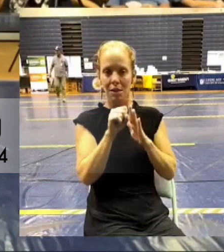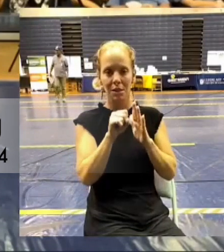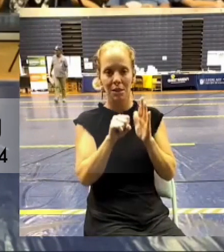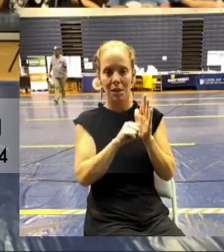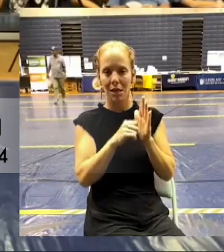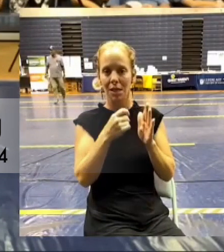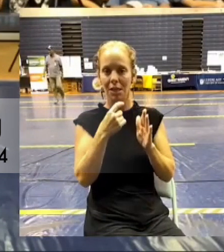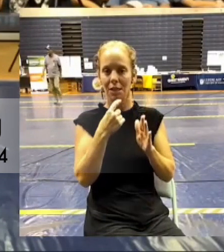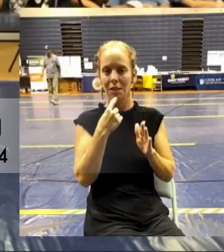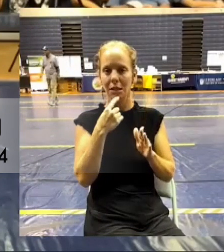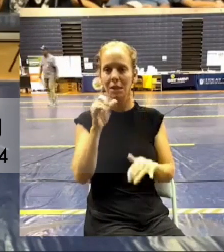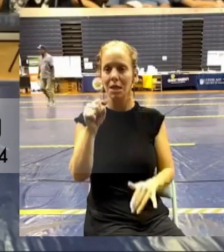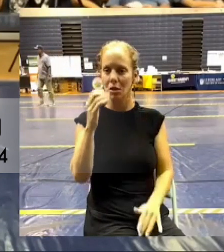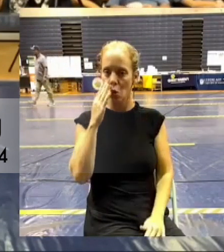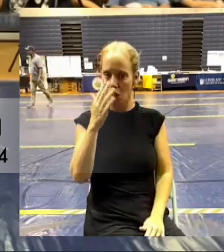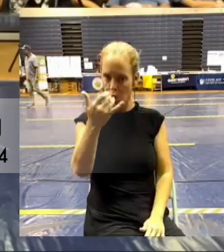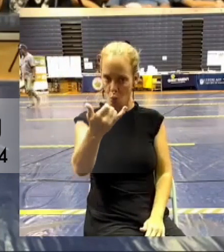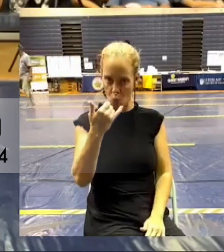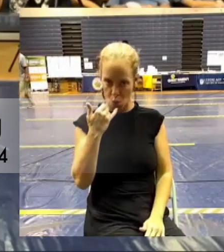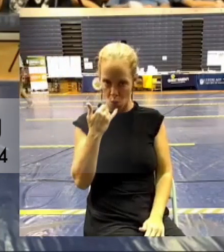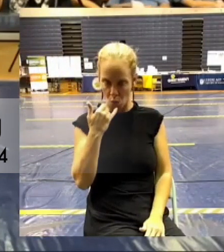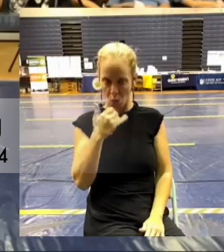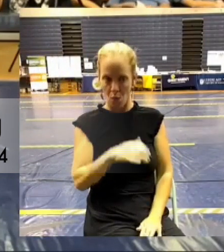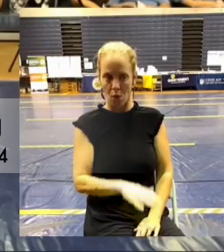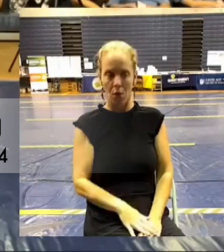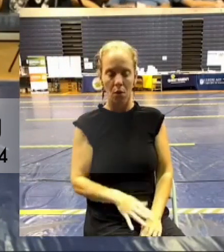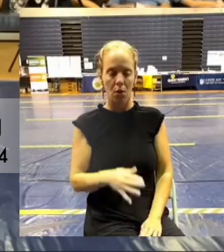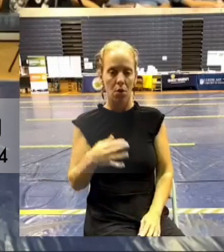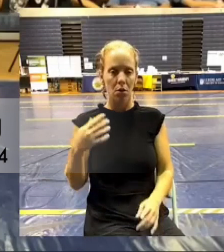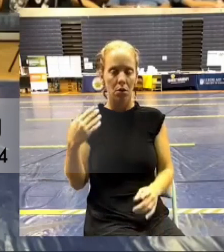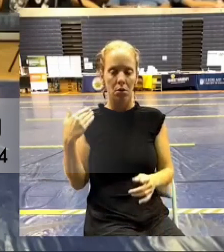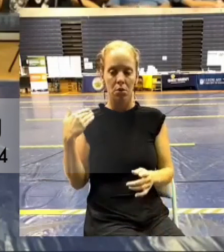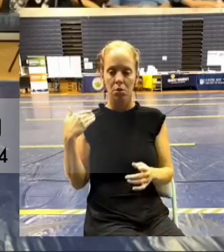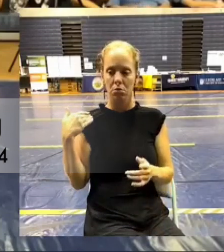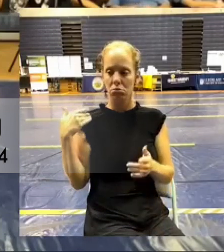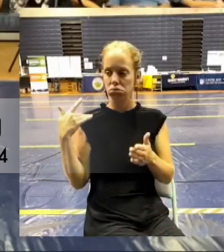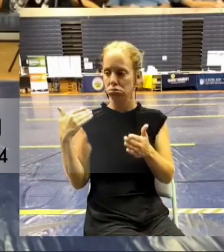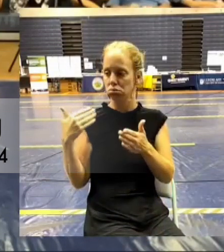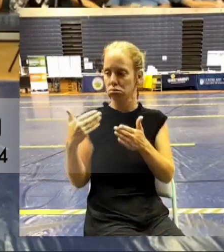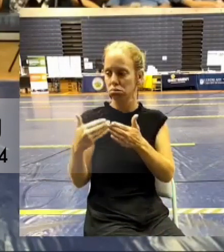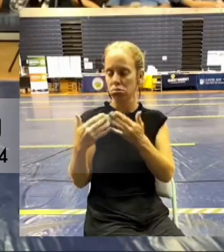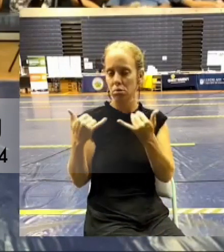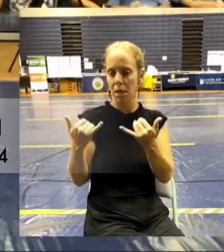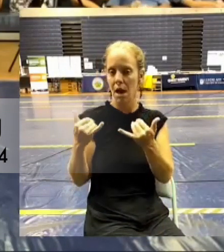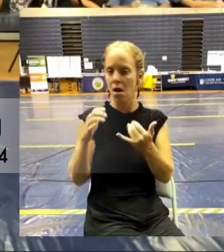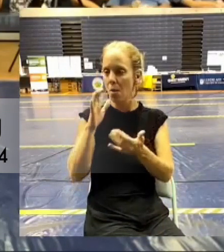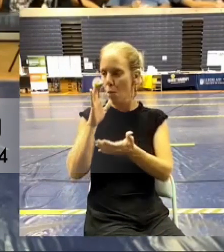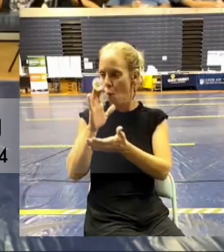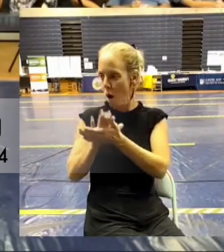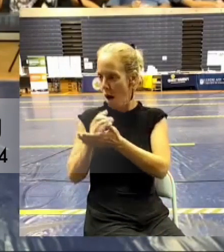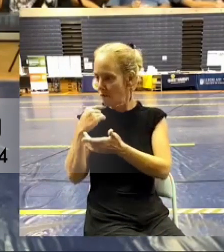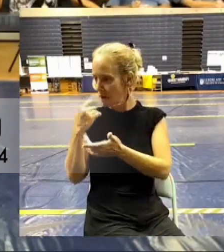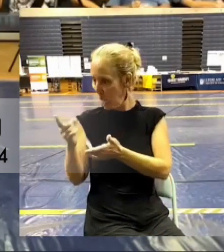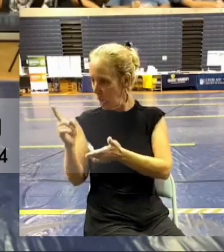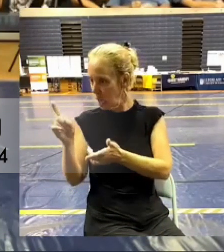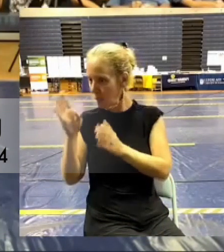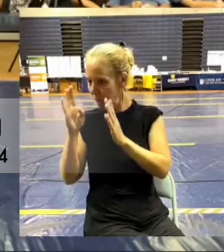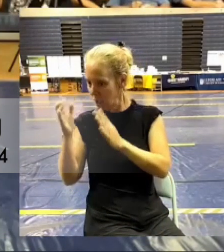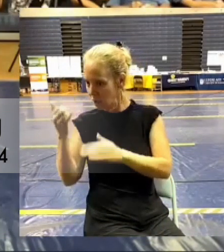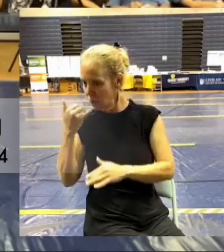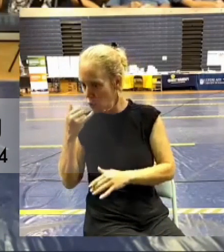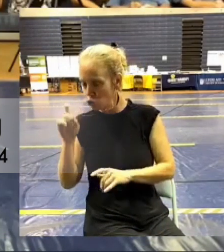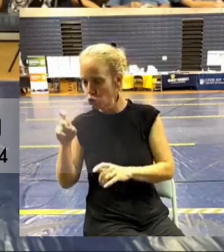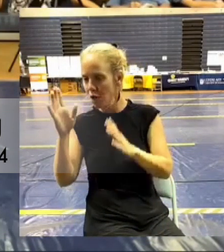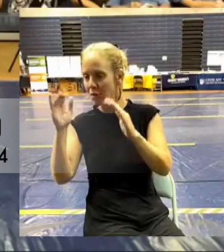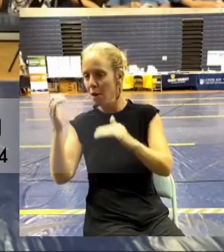we are gonna be getting a call. All the way up until now, I've been checking my phone all day. My wife and my daughter,